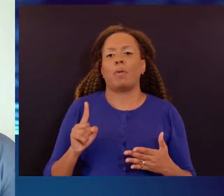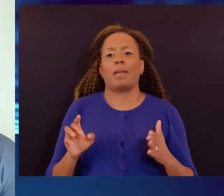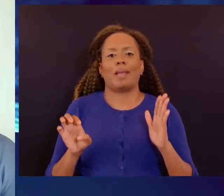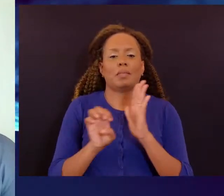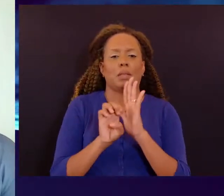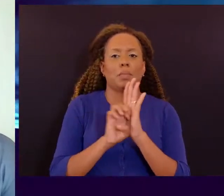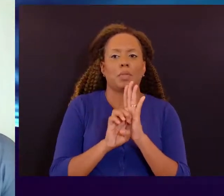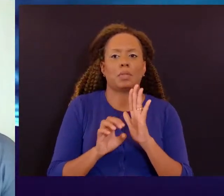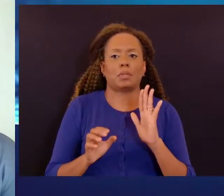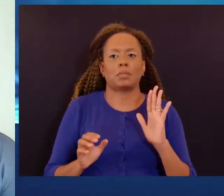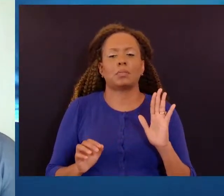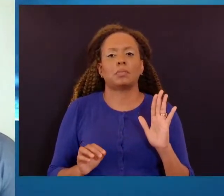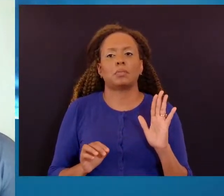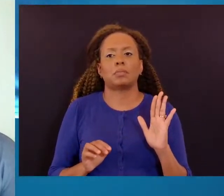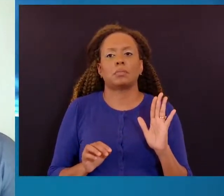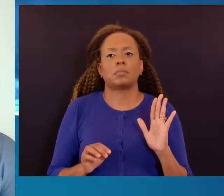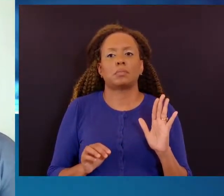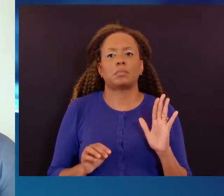any